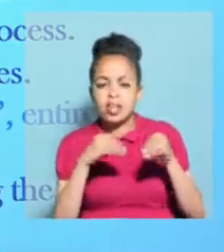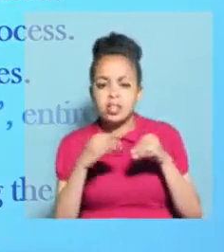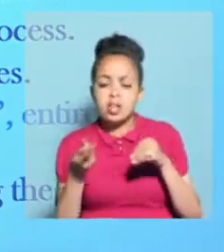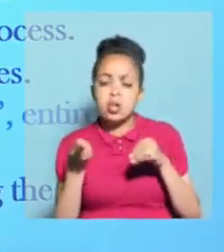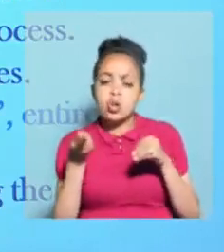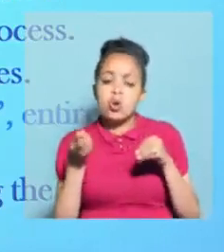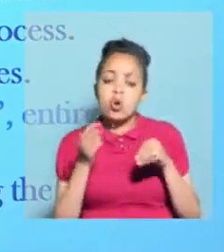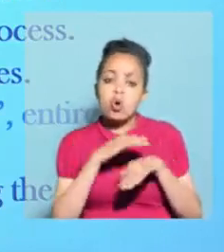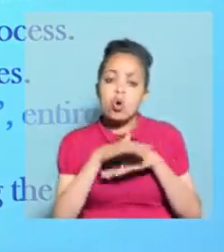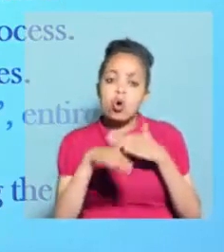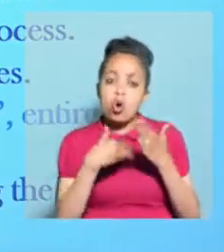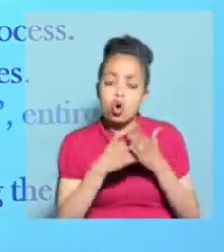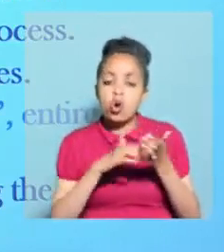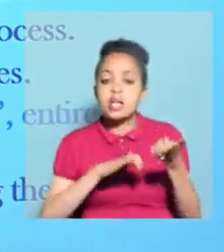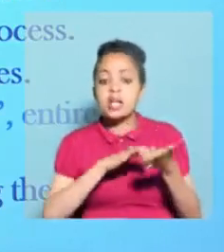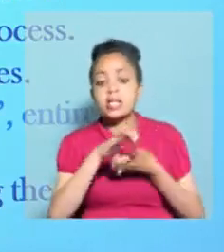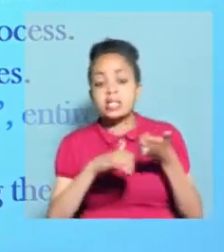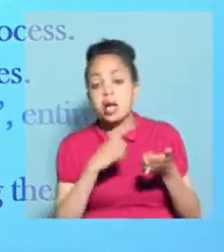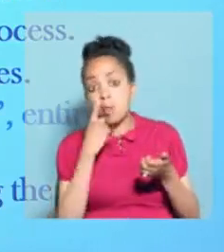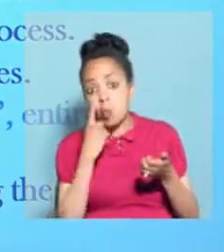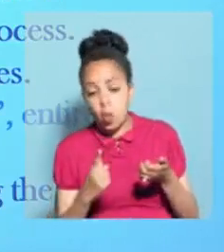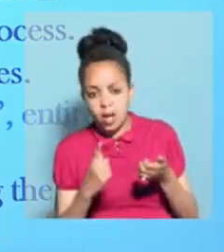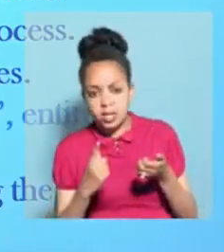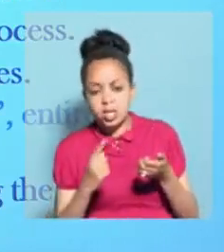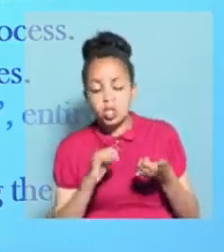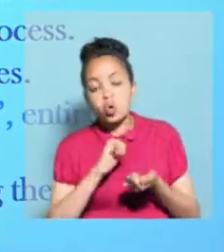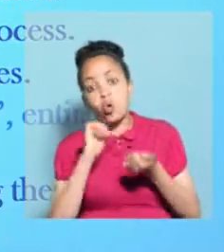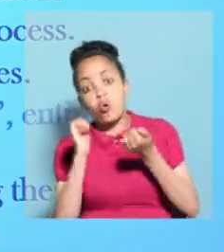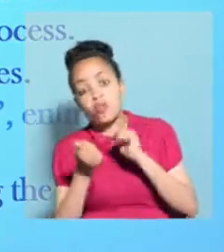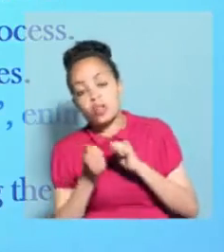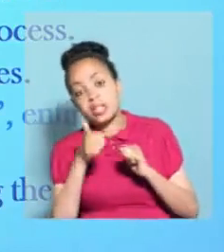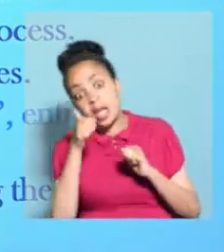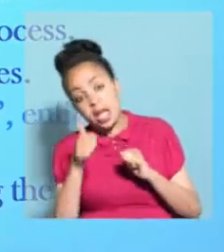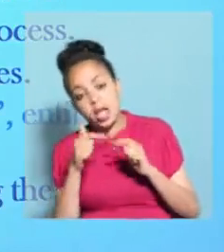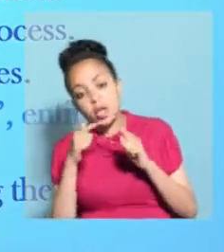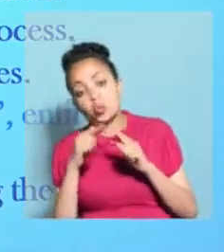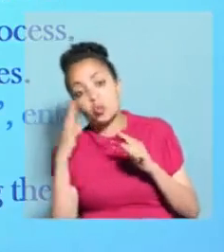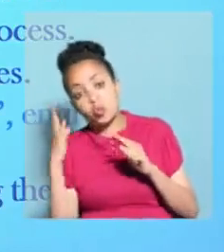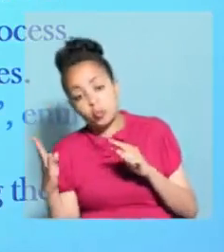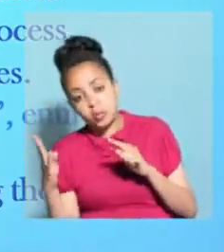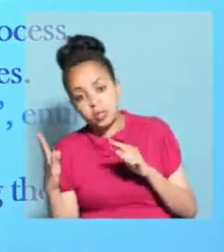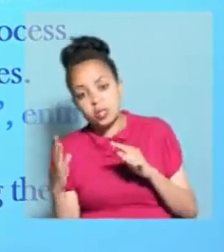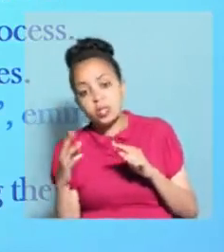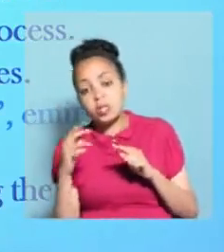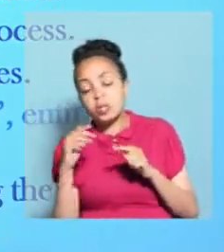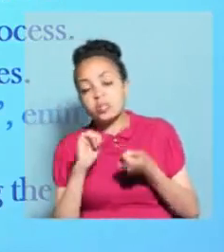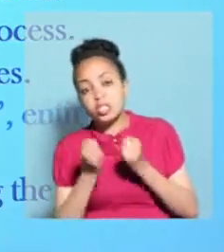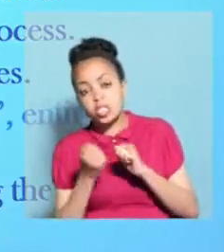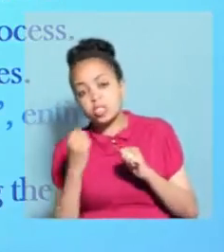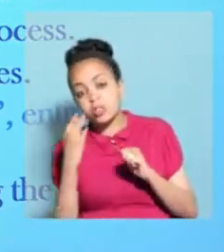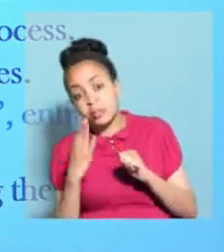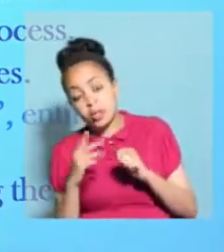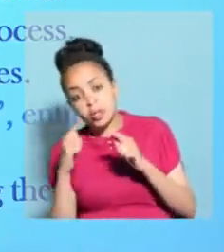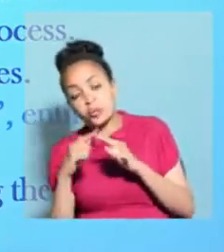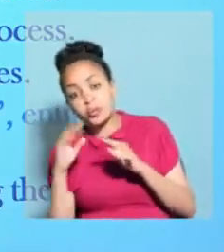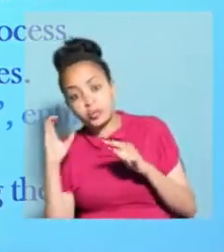or on enzyme 1 to become convert A to that of B, enzyme 2 to convert B to